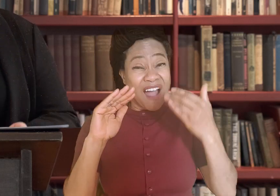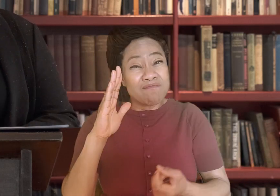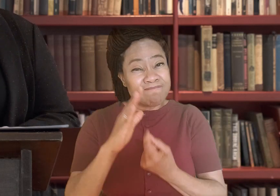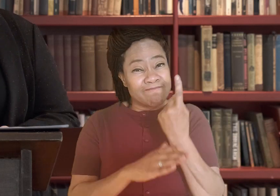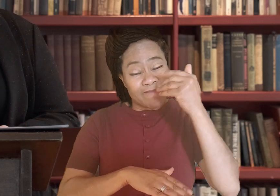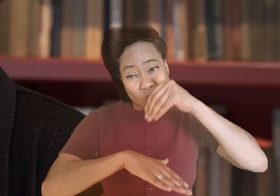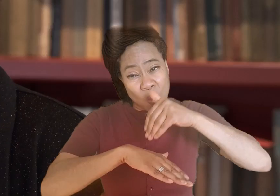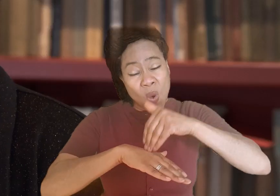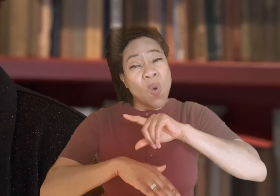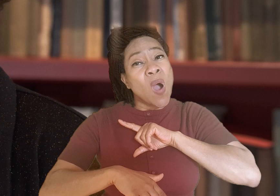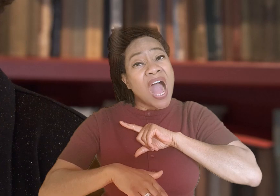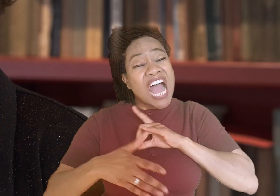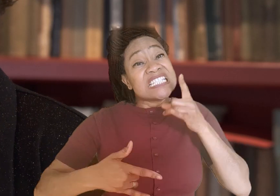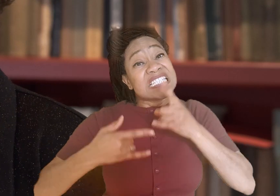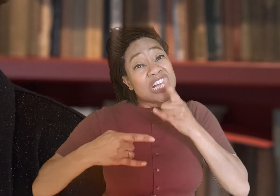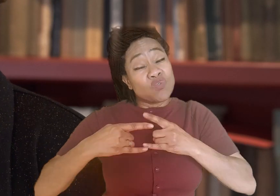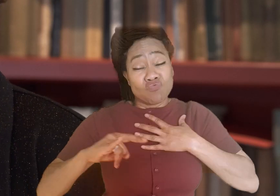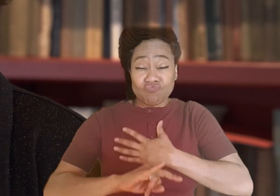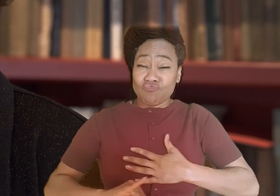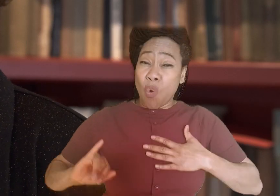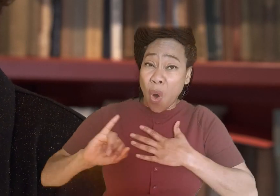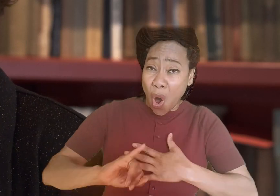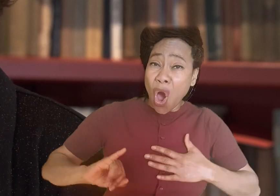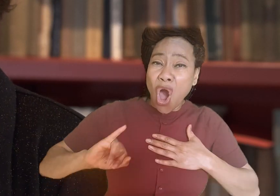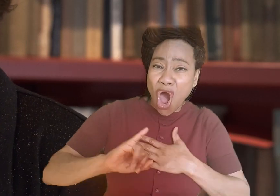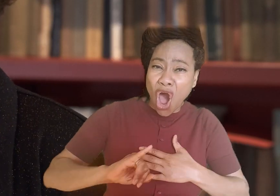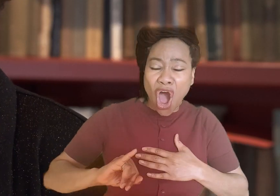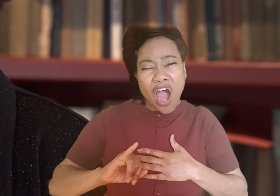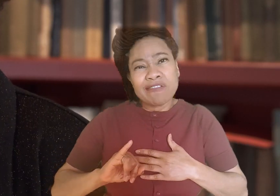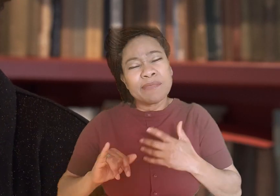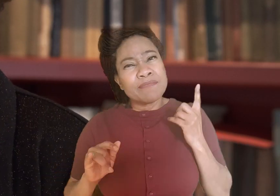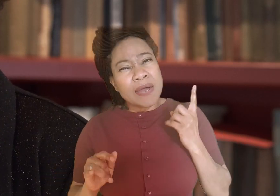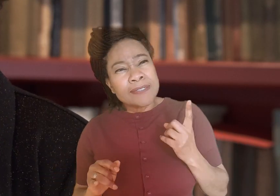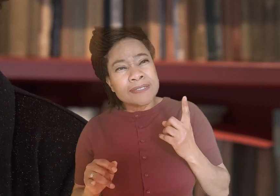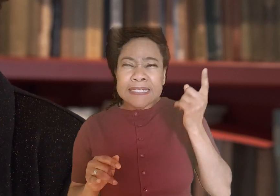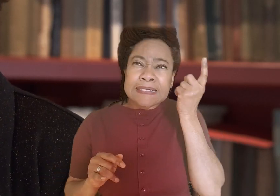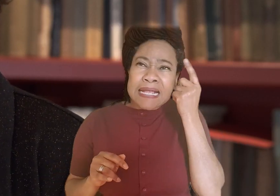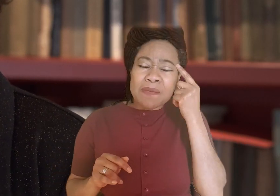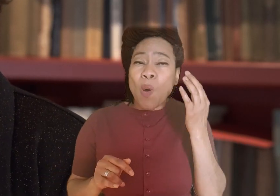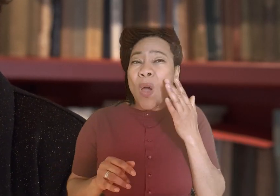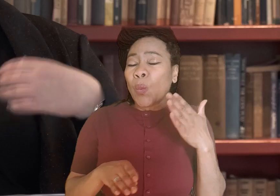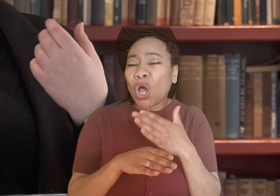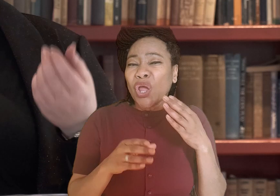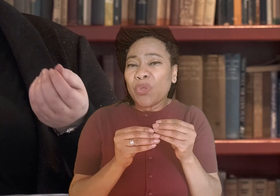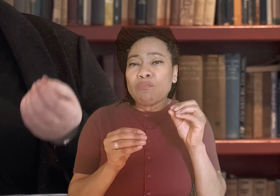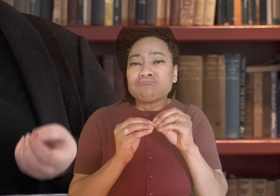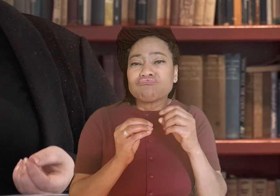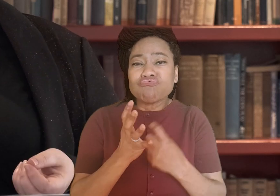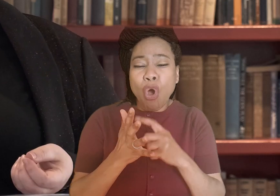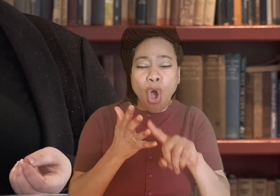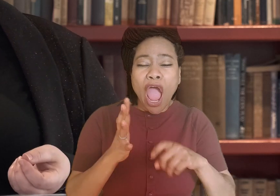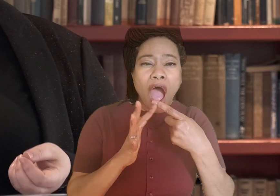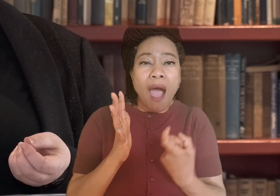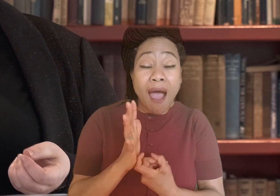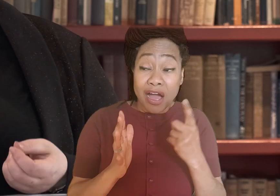sexual trauma. Freud's ideas around the treatment of hysteria were generally far more sensible when he was working with Breuer. By the time we get